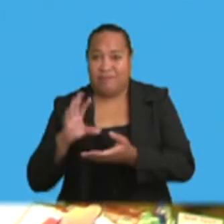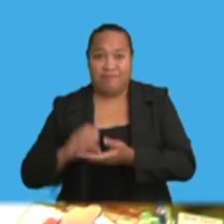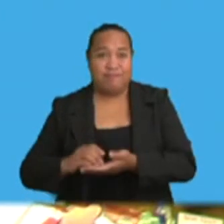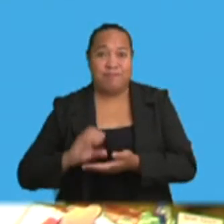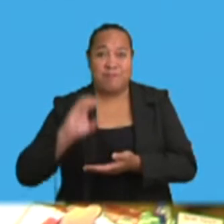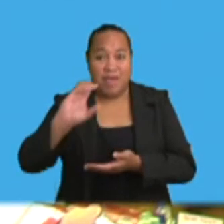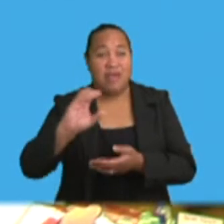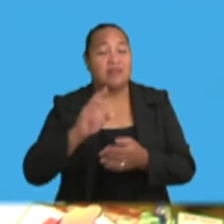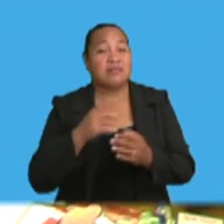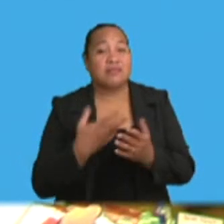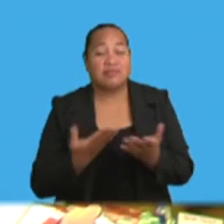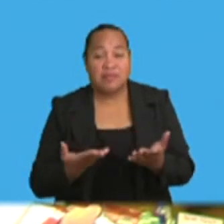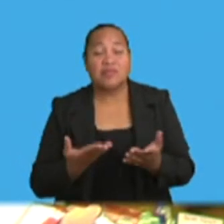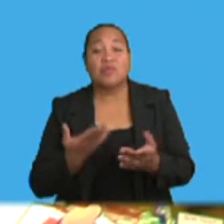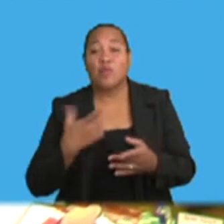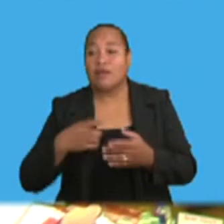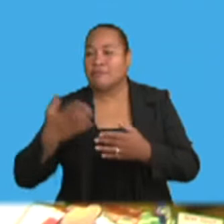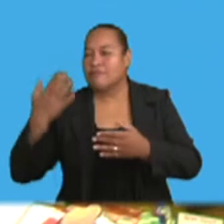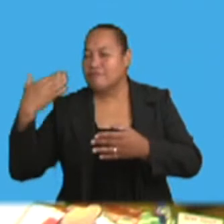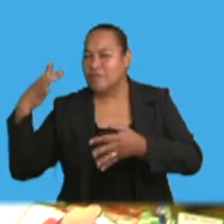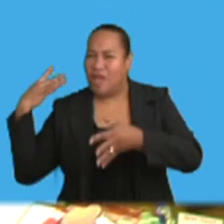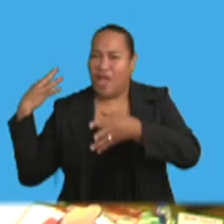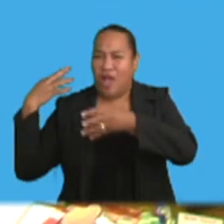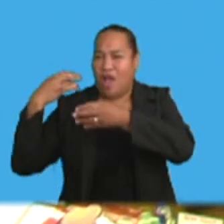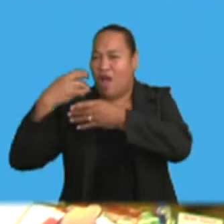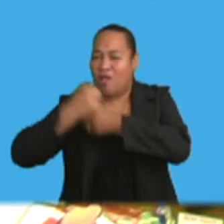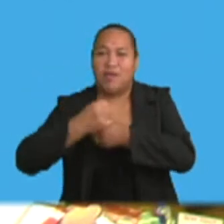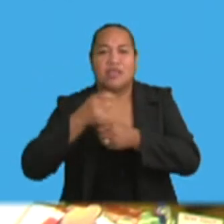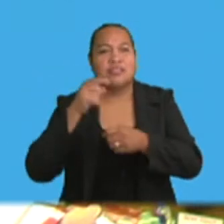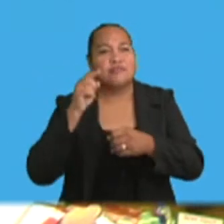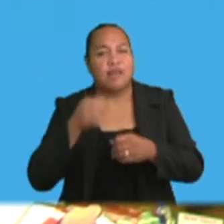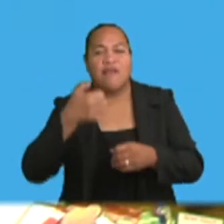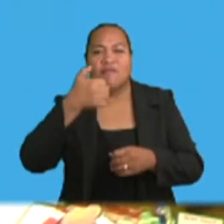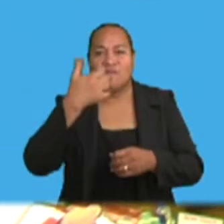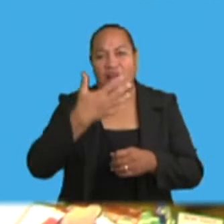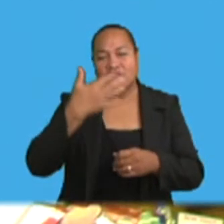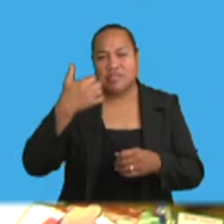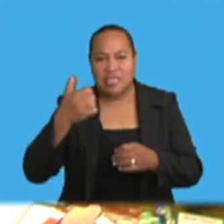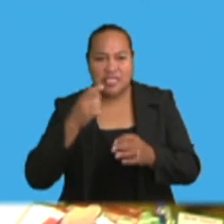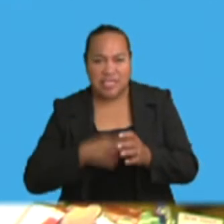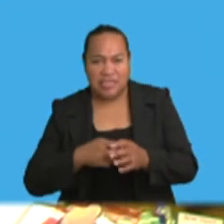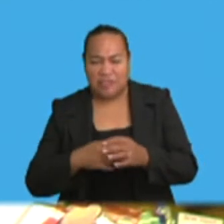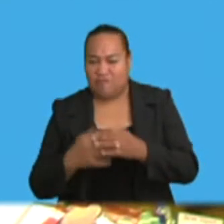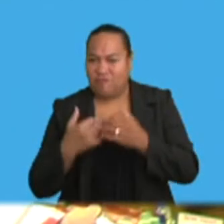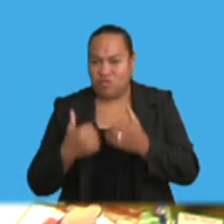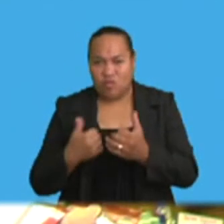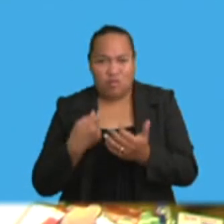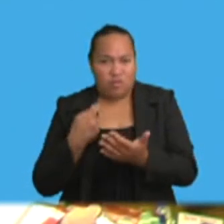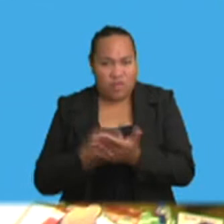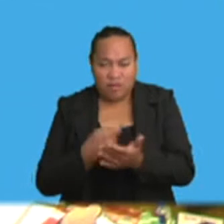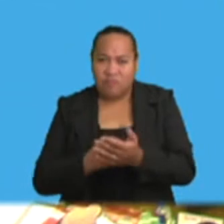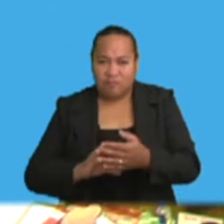course, a culmination of the past 5 or 6 years of very solid financial management